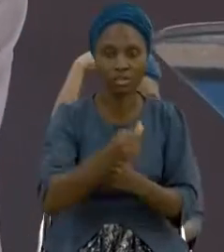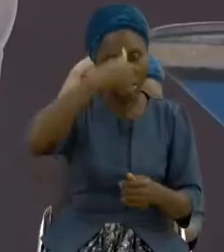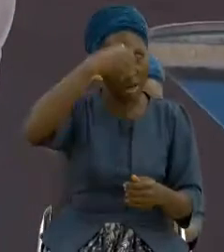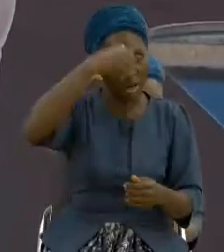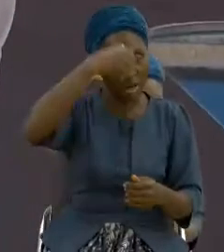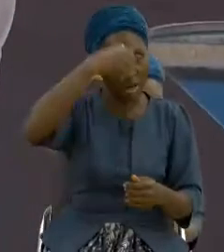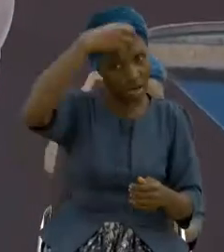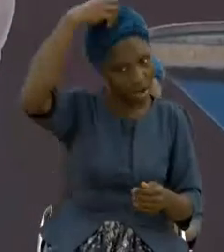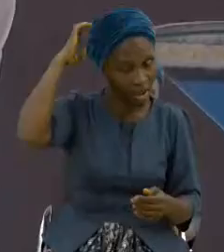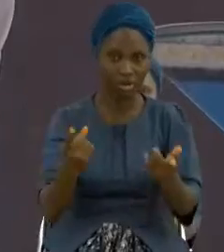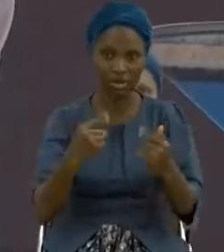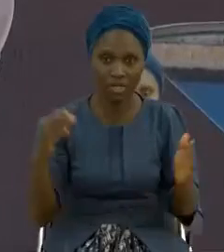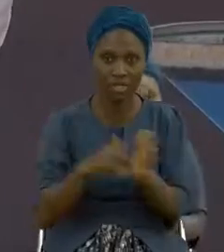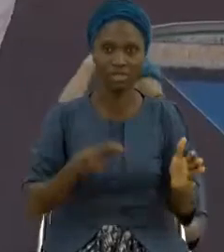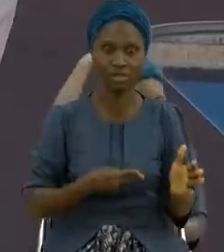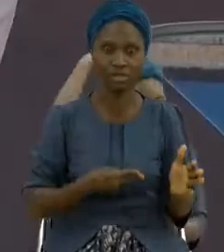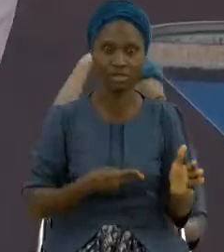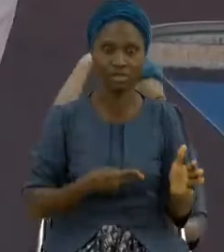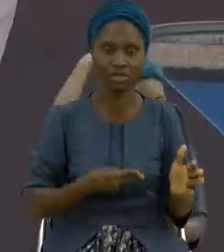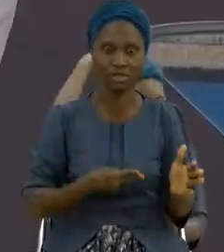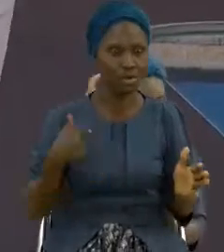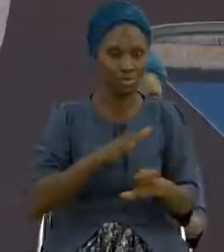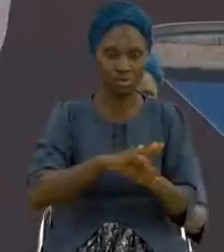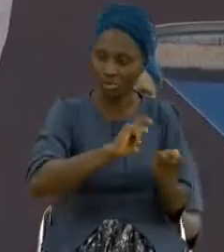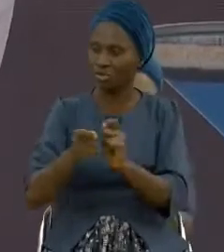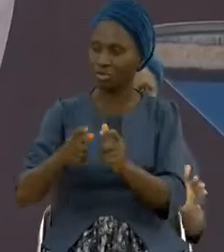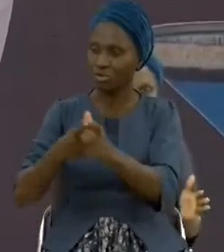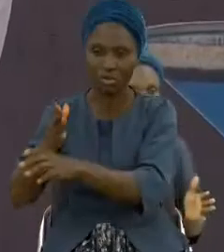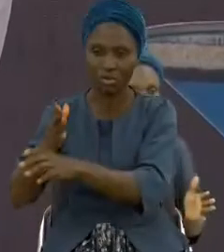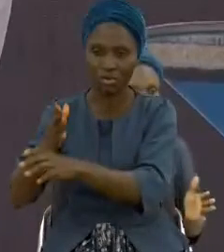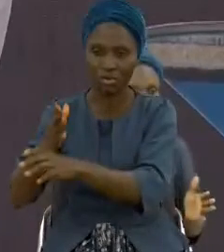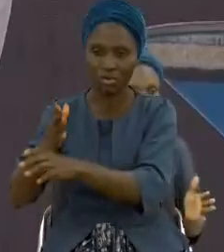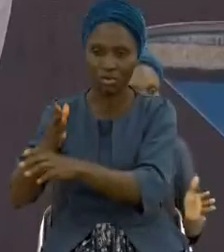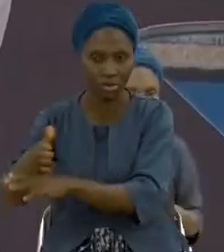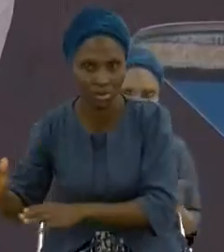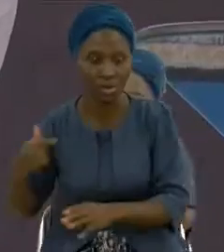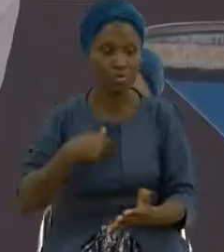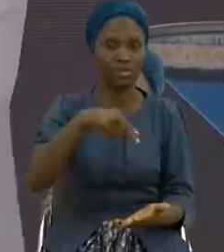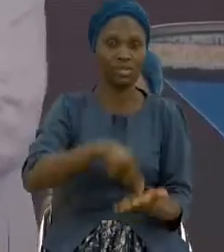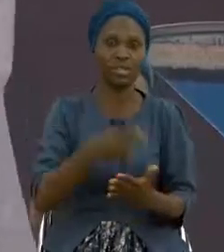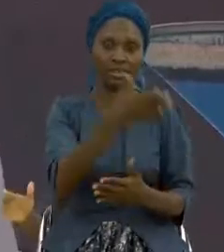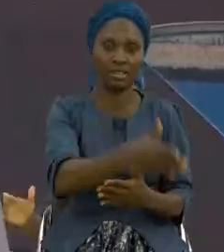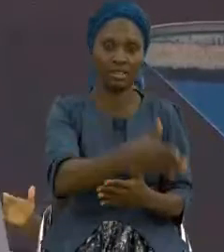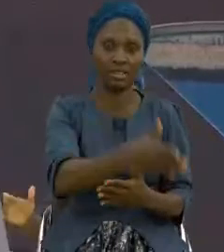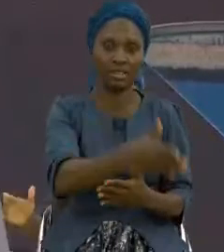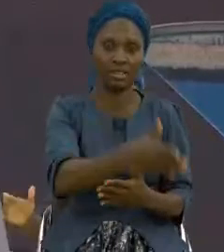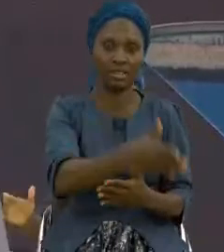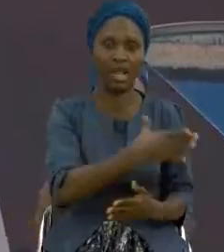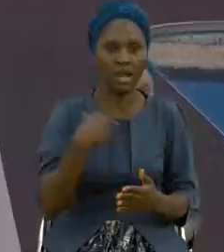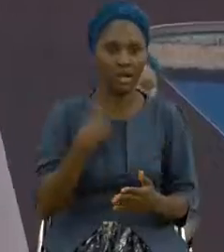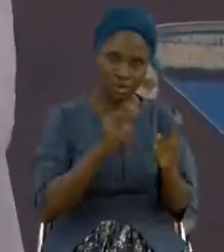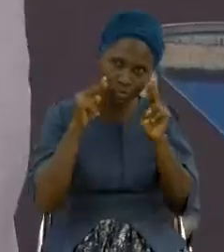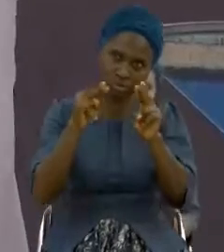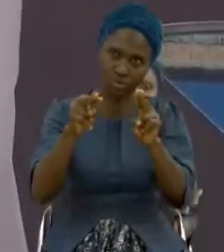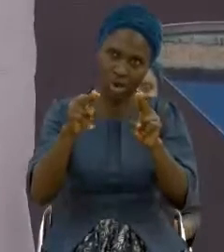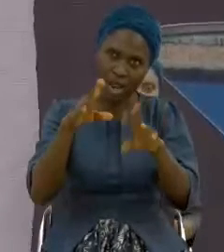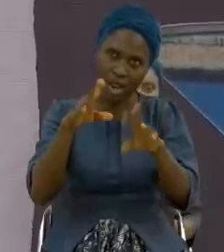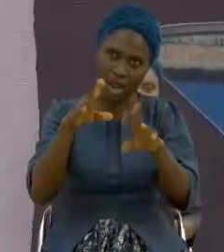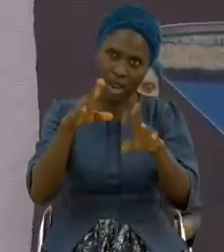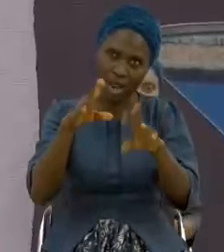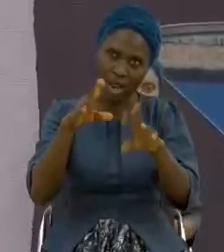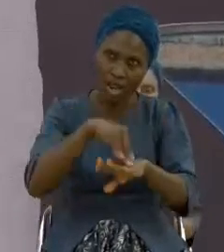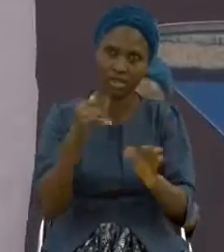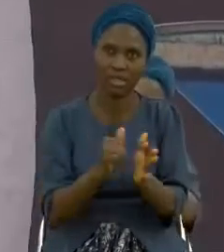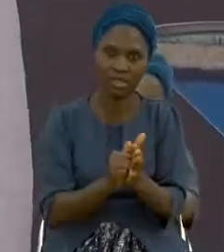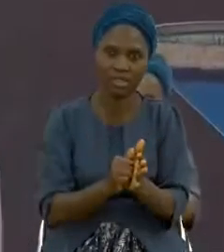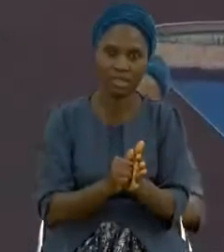We stand there and look at that roaring lion face to face, and we stand by